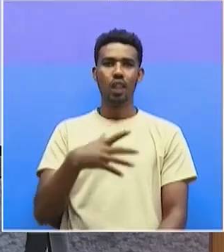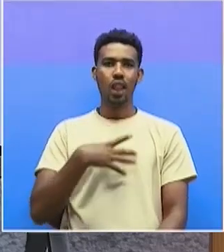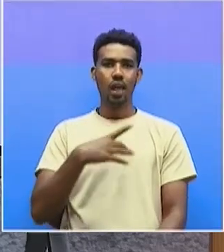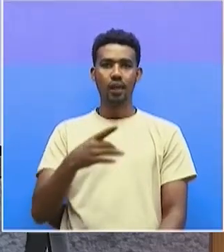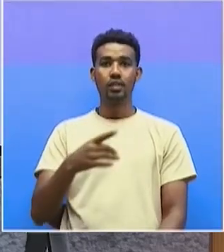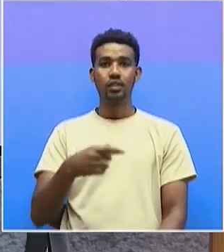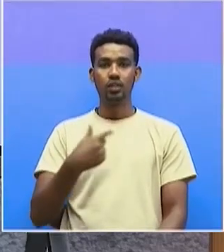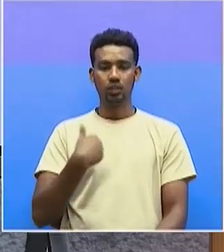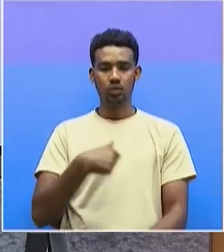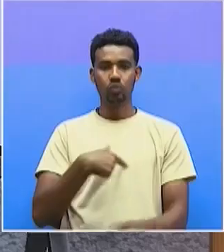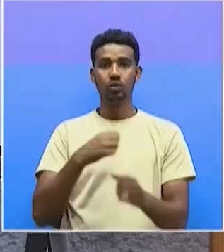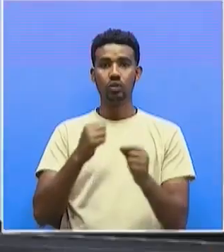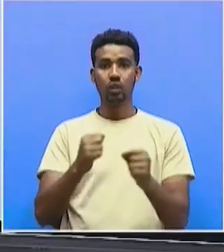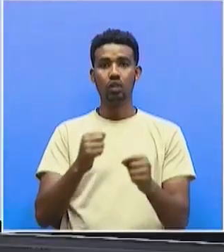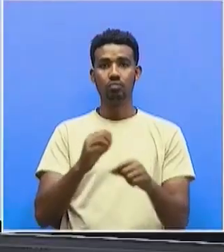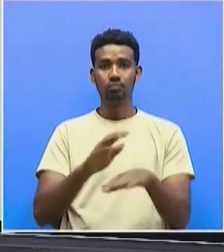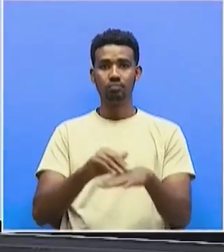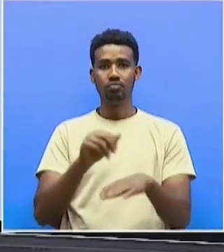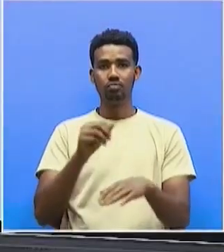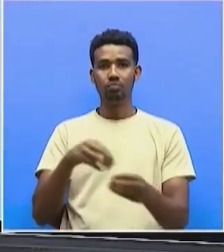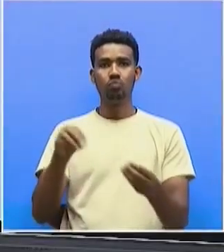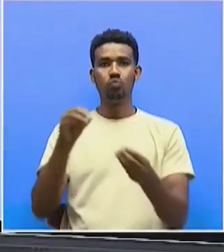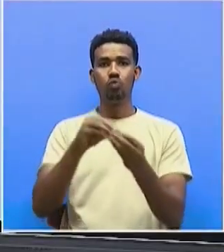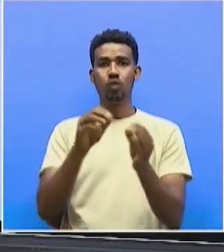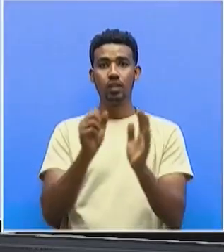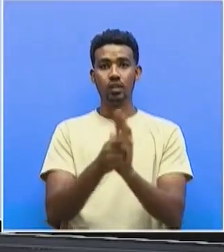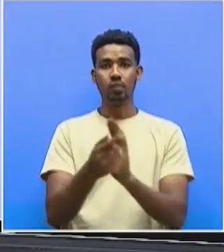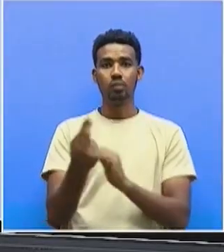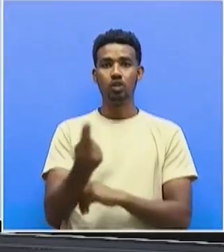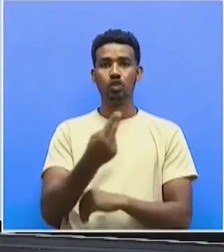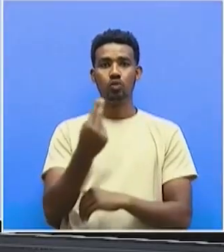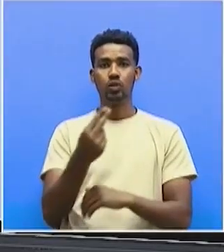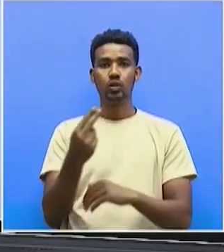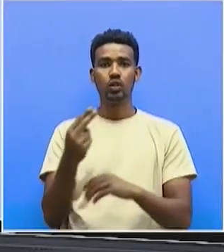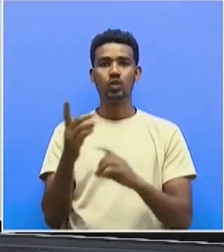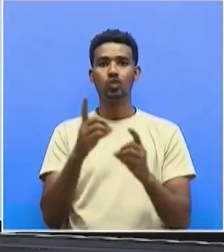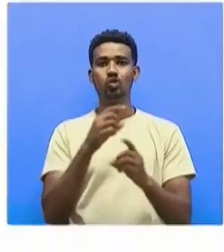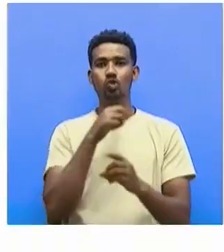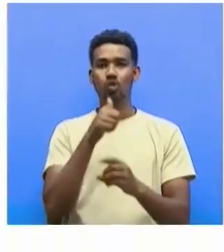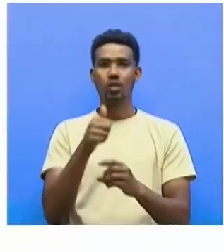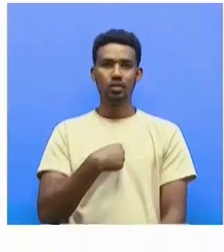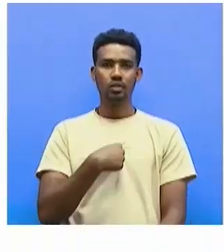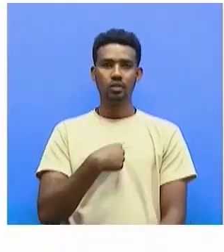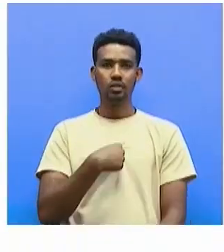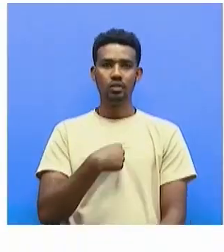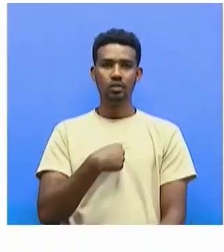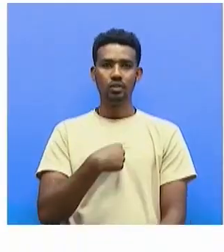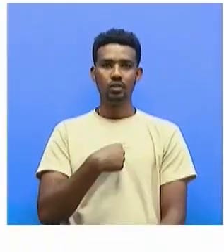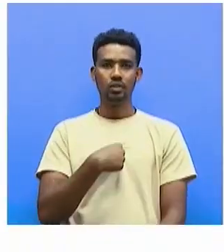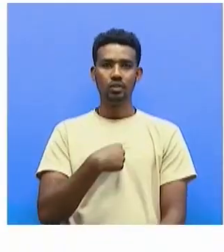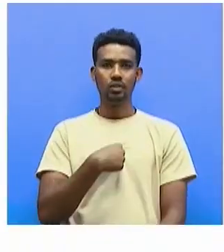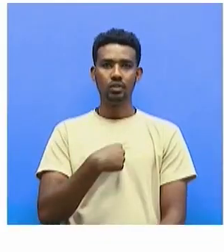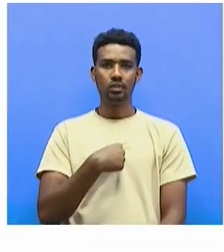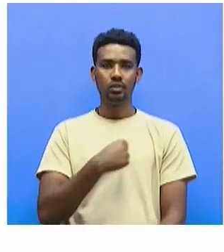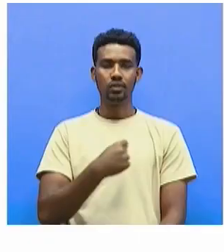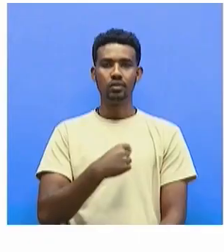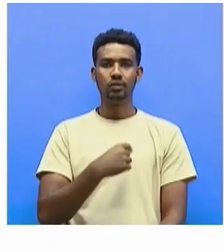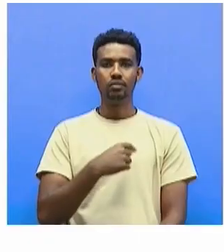we can mention even more example by using don't and dislike. I